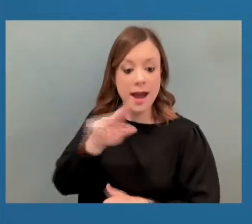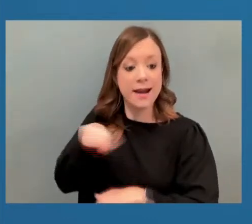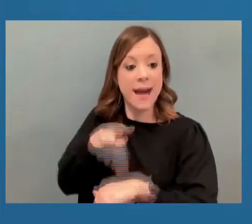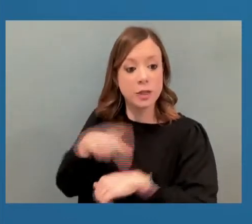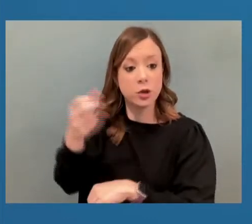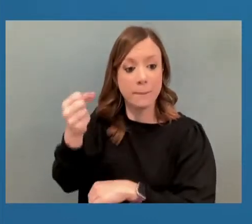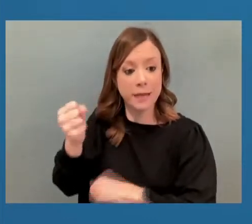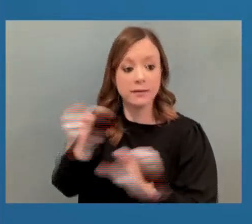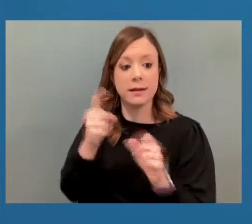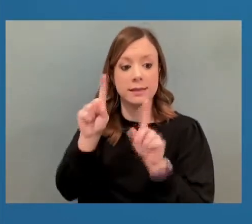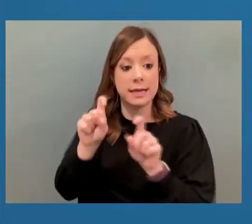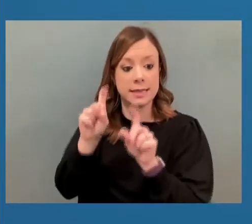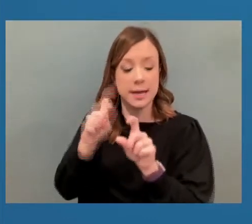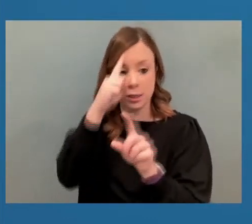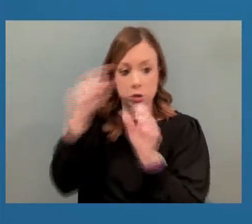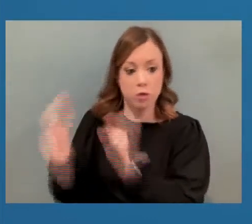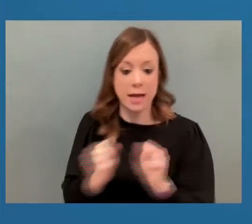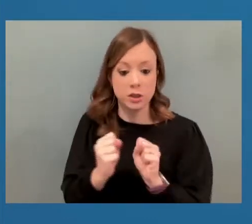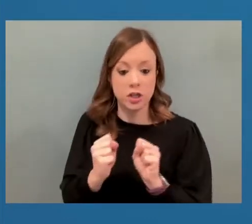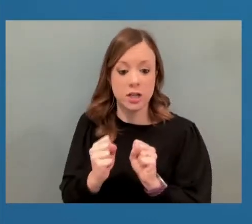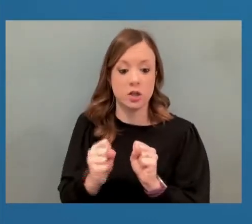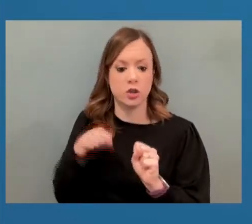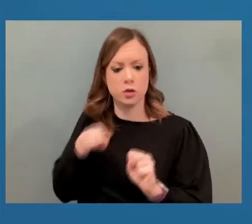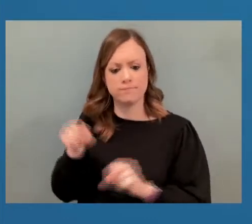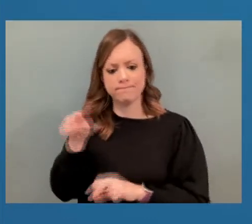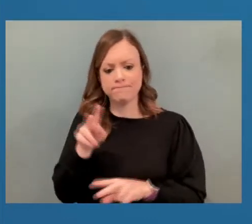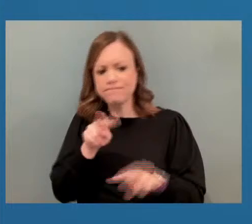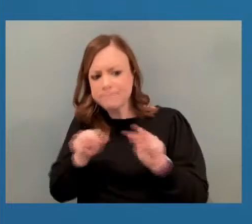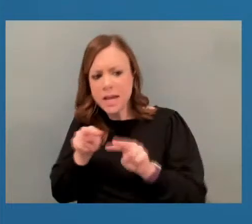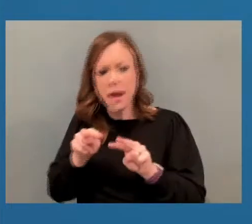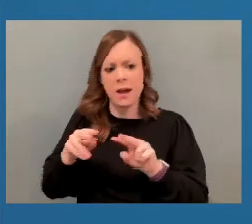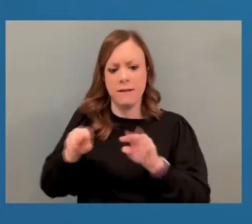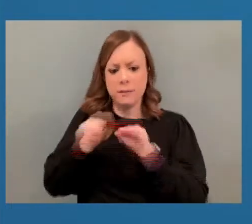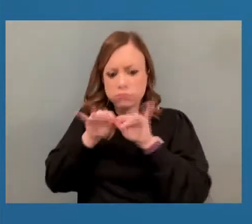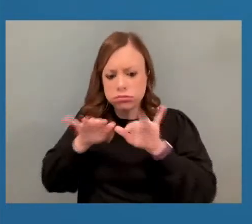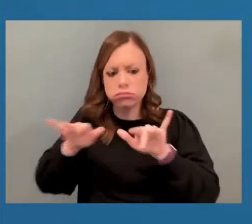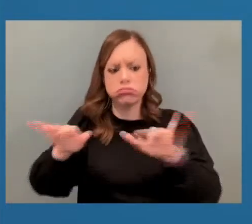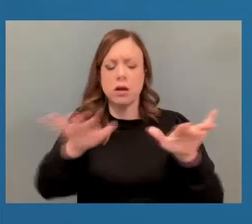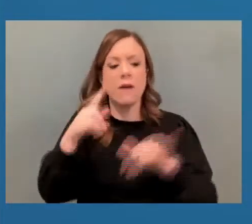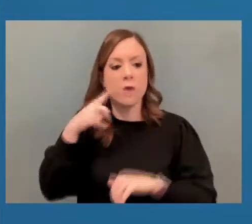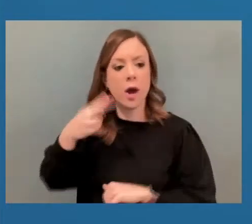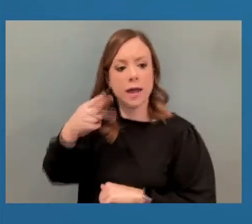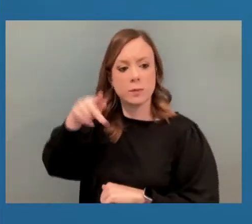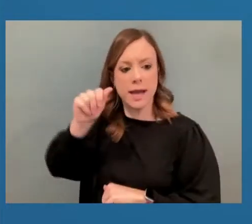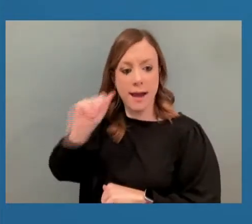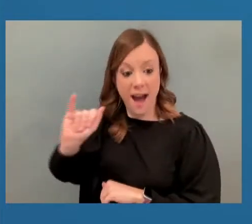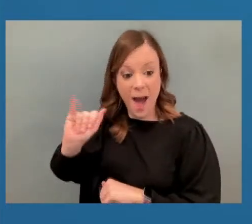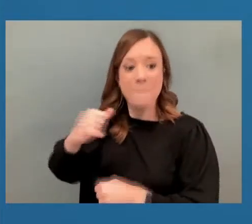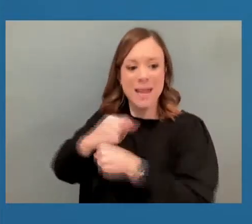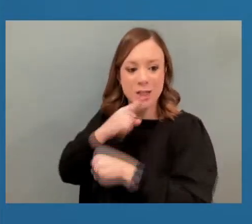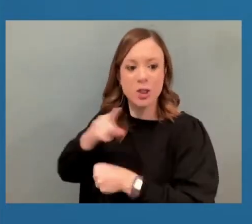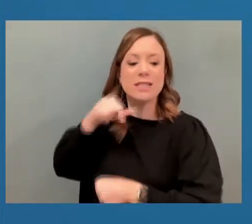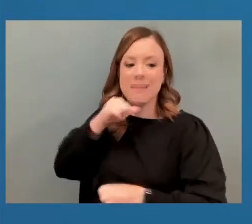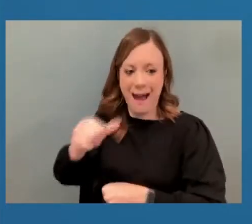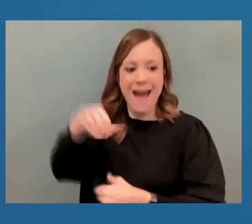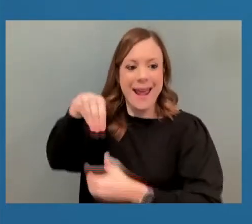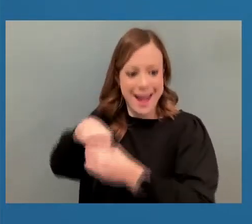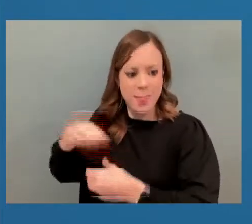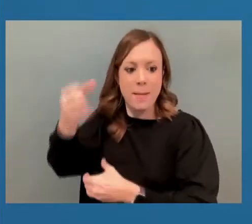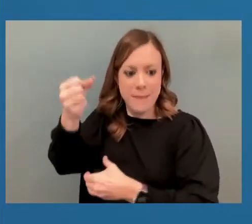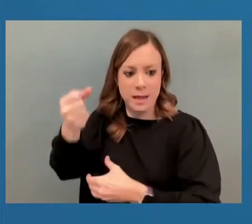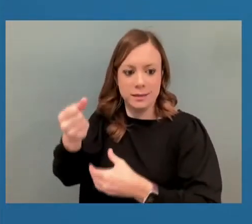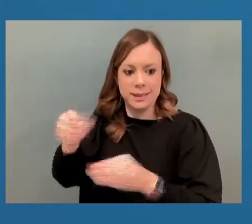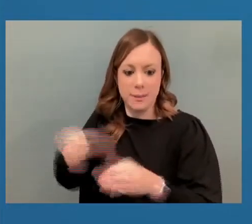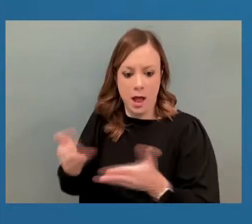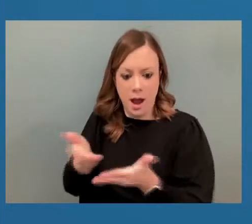facilitate surveillance of HPAI in the nation's milk supply. We are testing all grade A silos in New